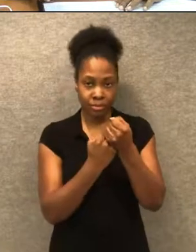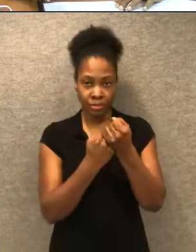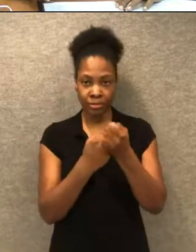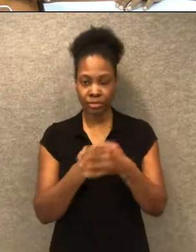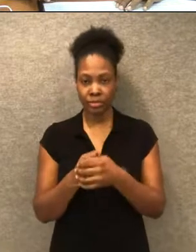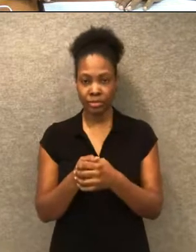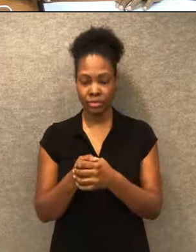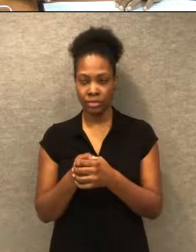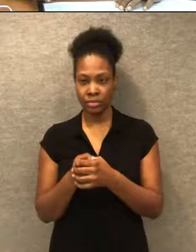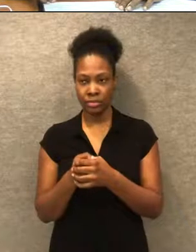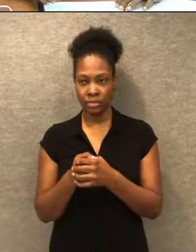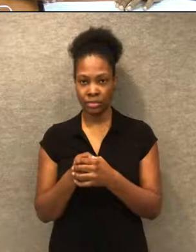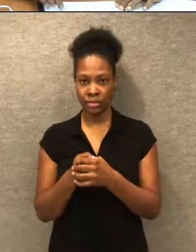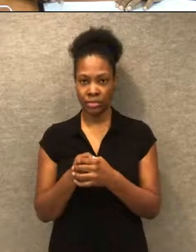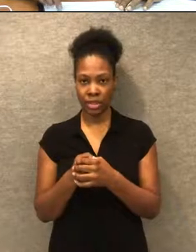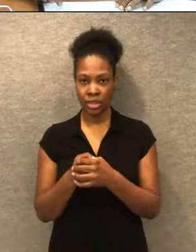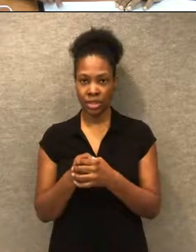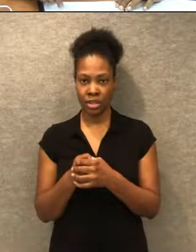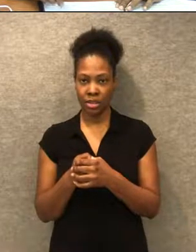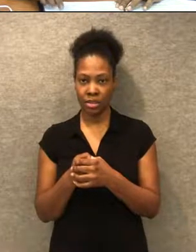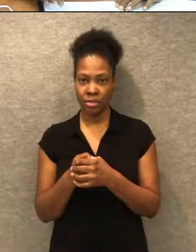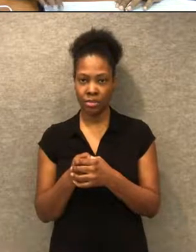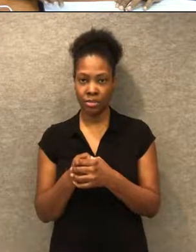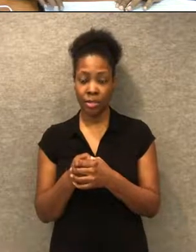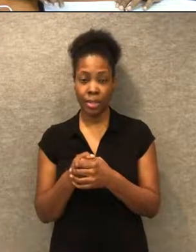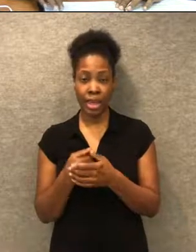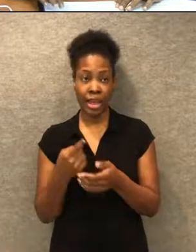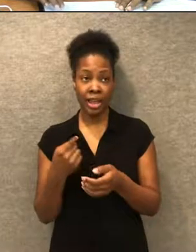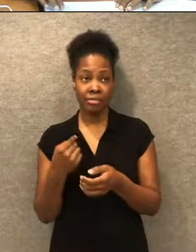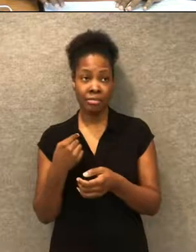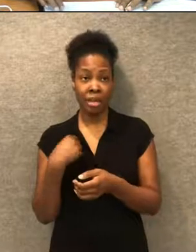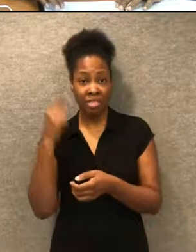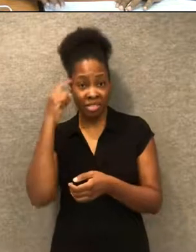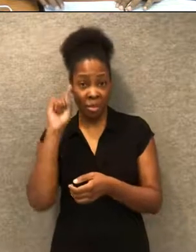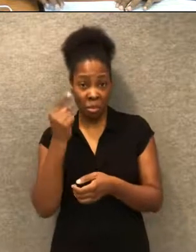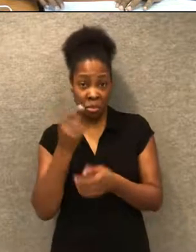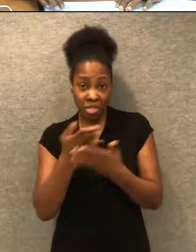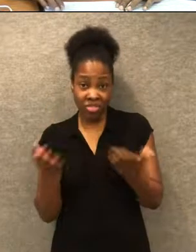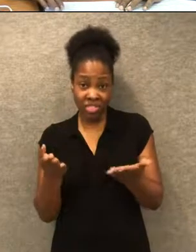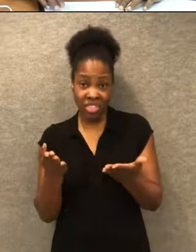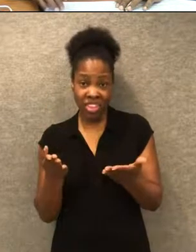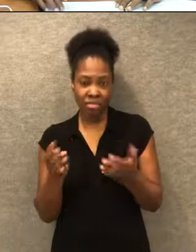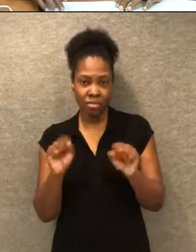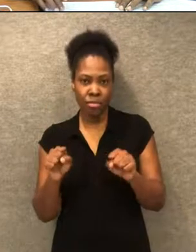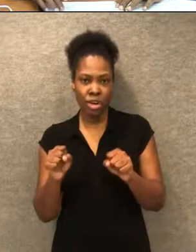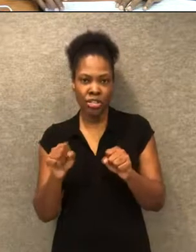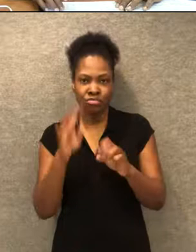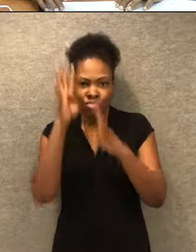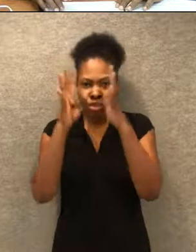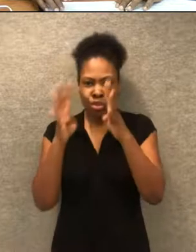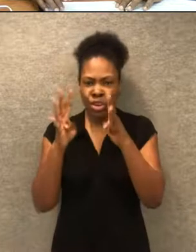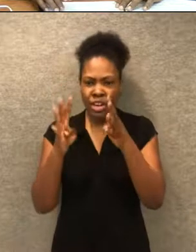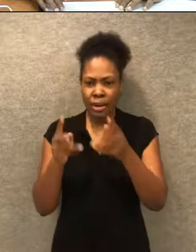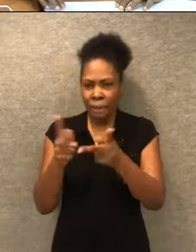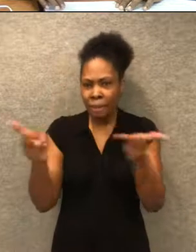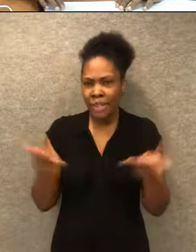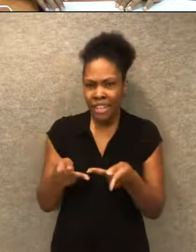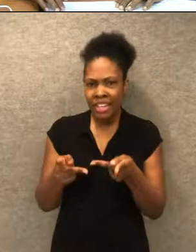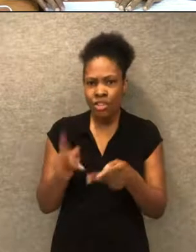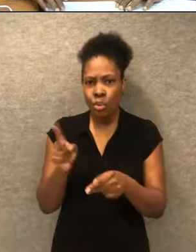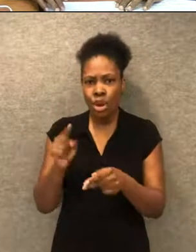I think that part of what we can do is this right now, create spaces where we are acknowledging that mental illness is